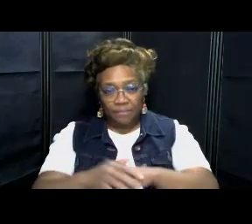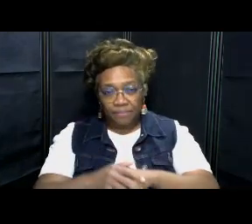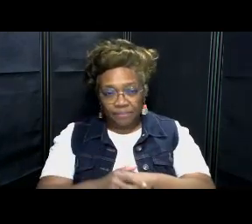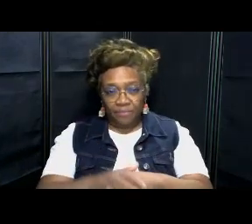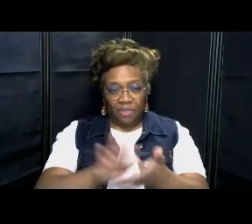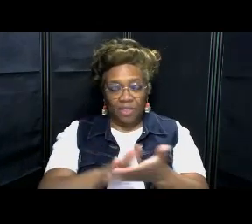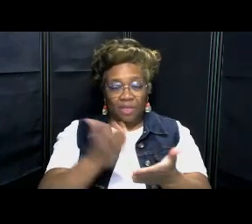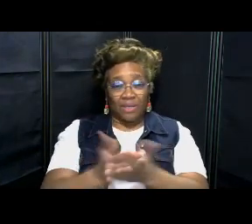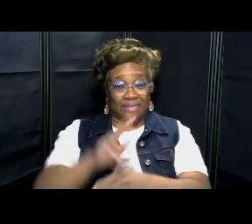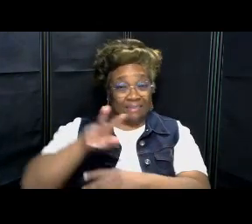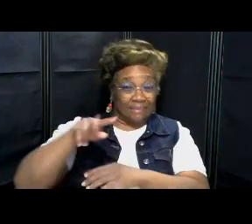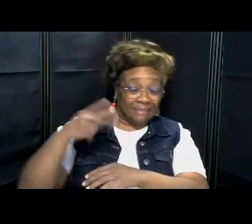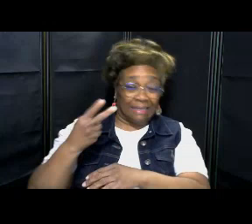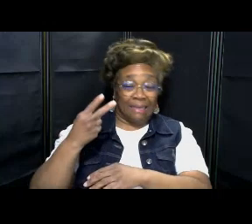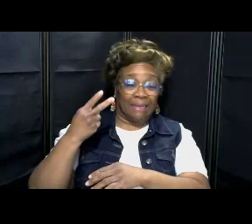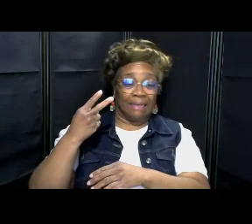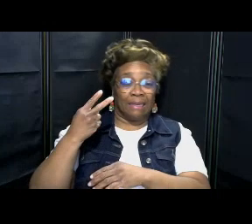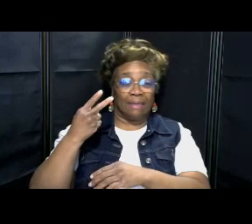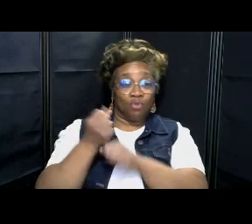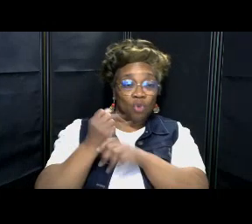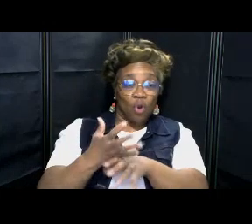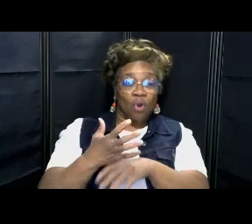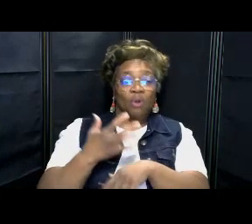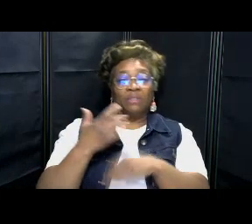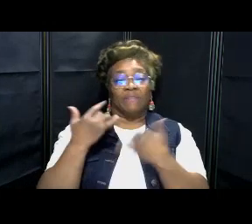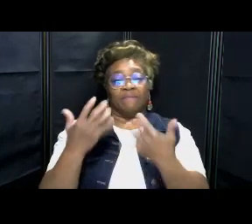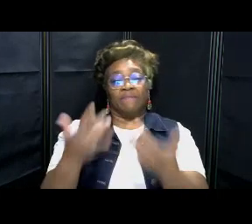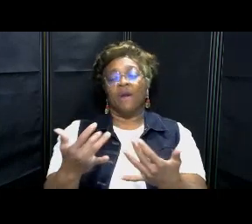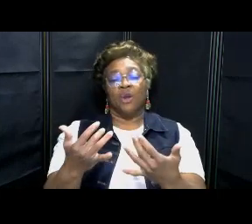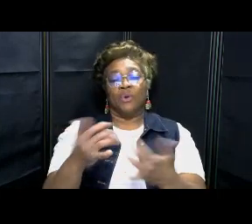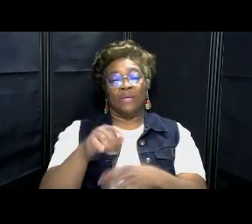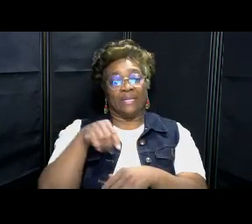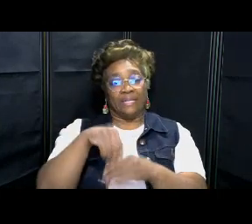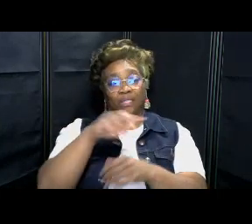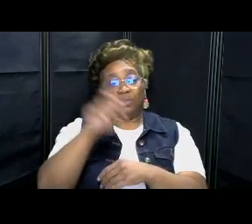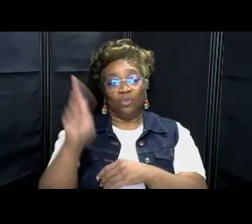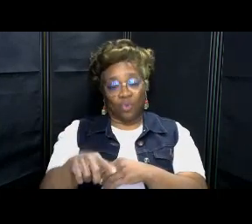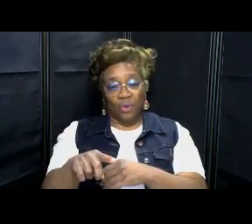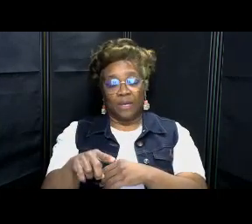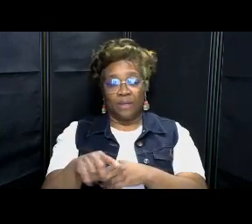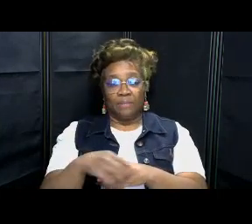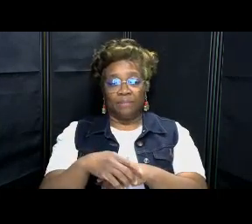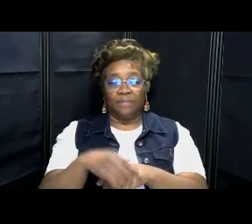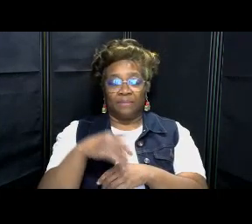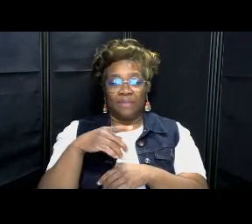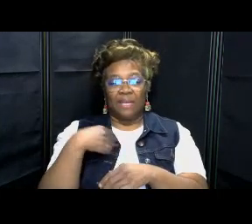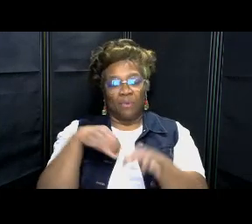are on par with the national. And again, I'm going to tell you about that number one cause of fires in a second.